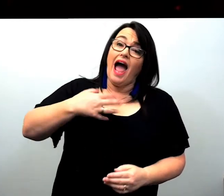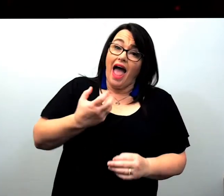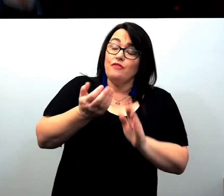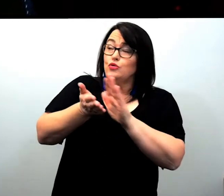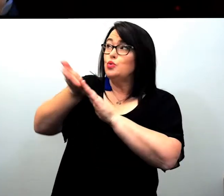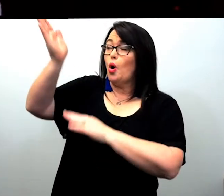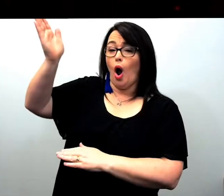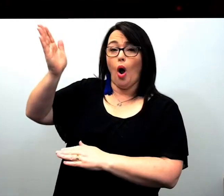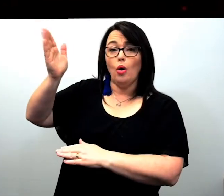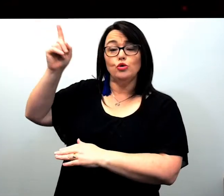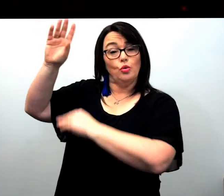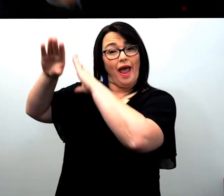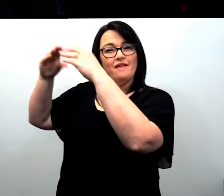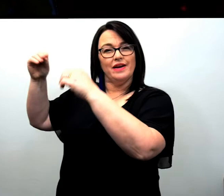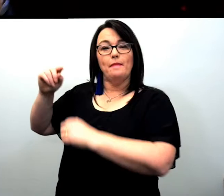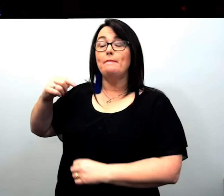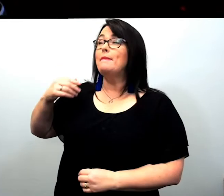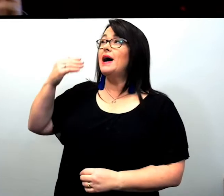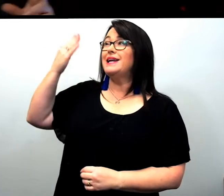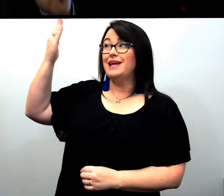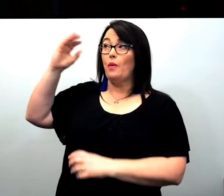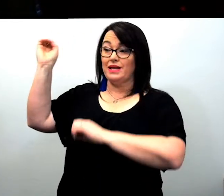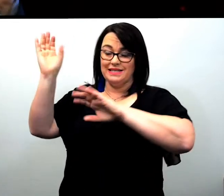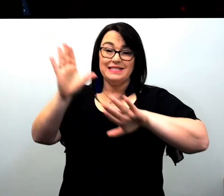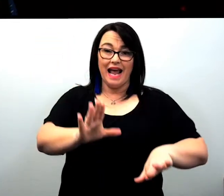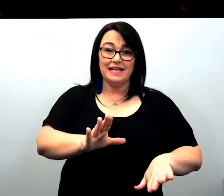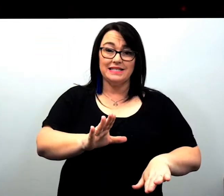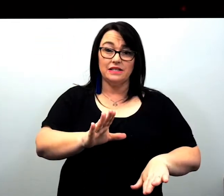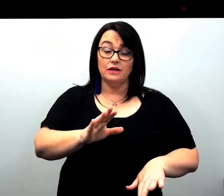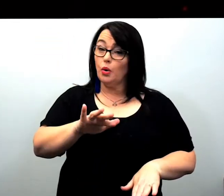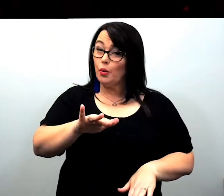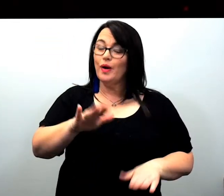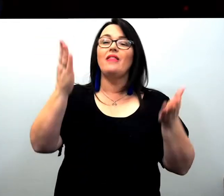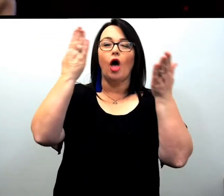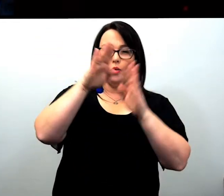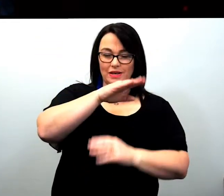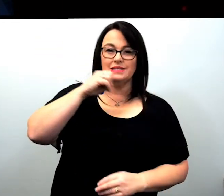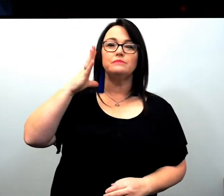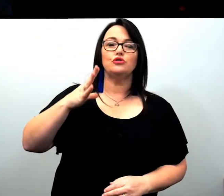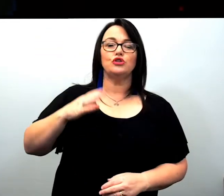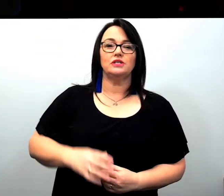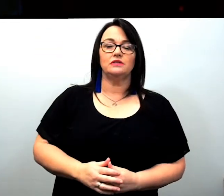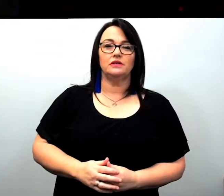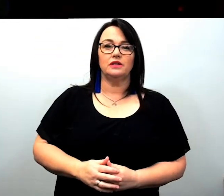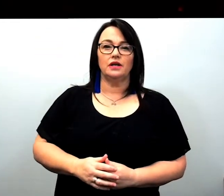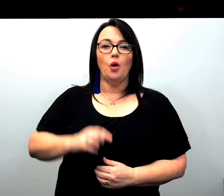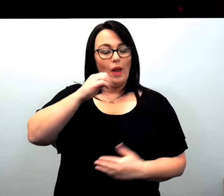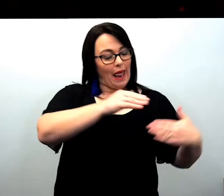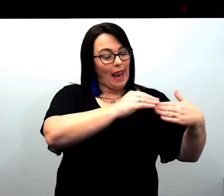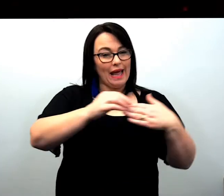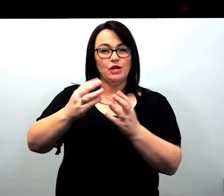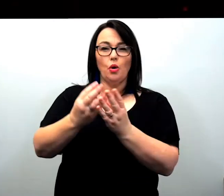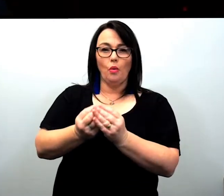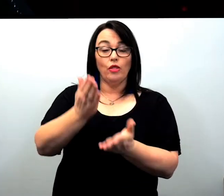truth. He's called the Holy Spirit. You see, vision is led by truth and truth leads vision. When